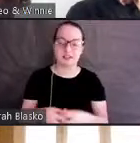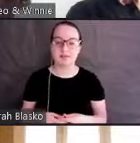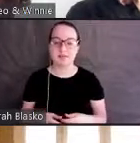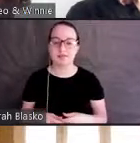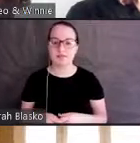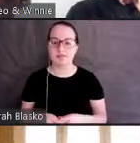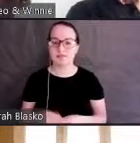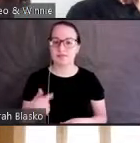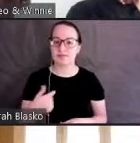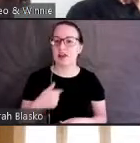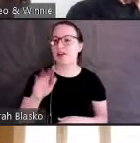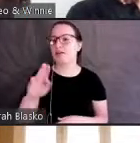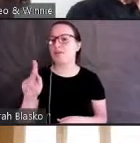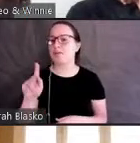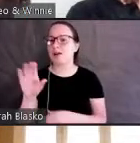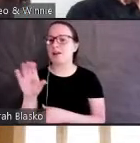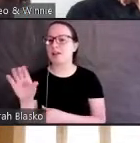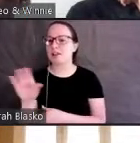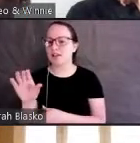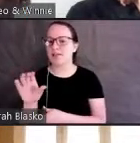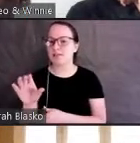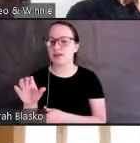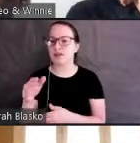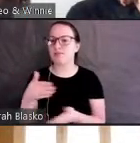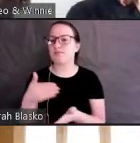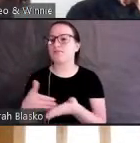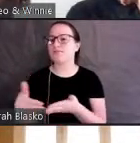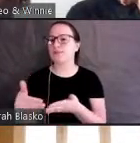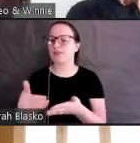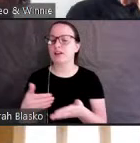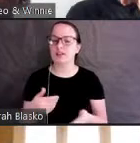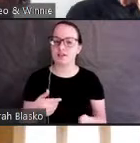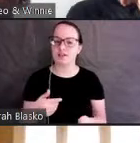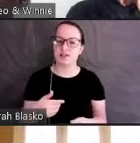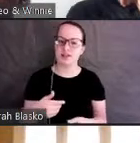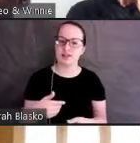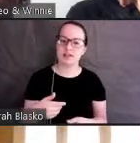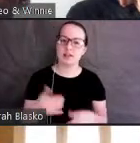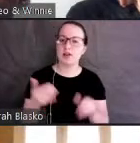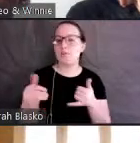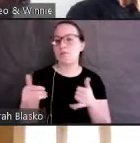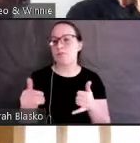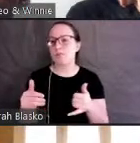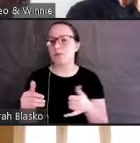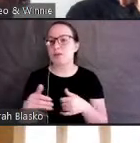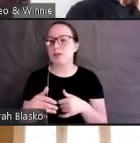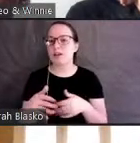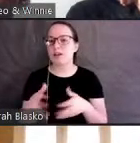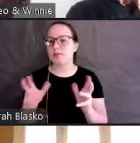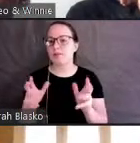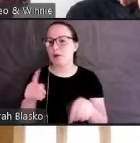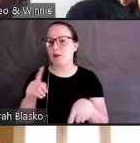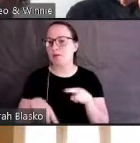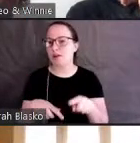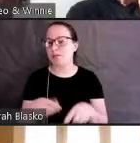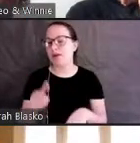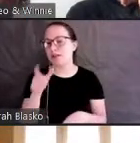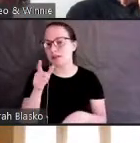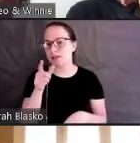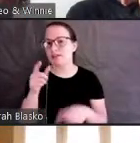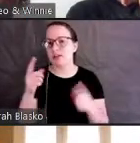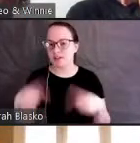to Columbia occasionally. They always want me to come back and we'll get lunch. We can't play ball now. So I got to get lunch with one of the